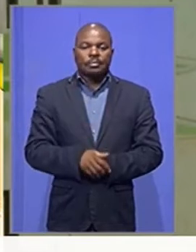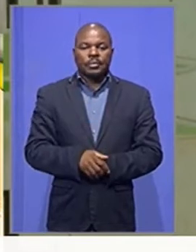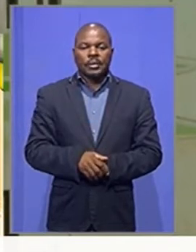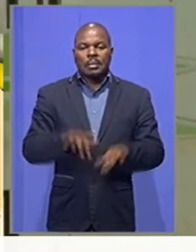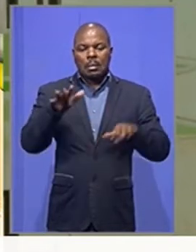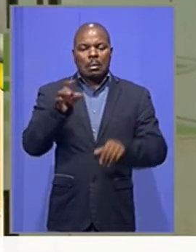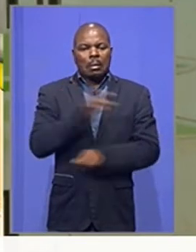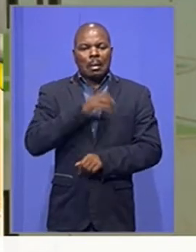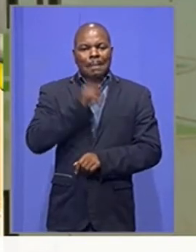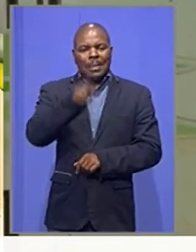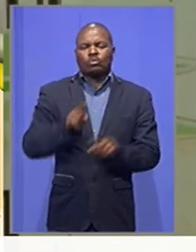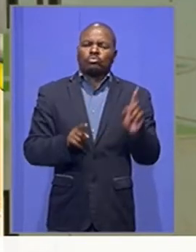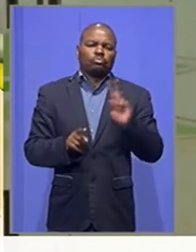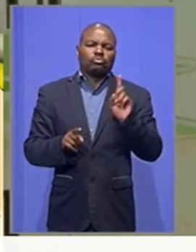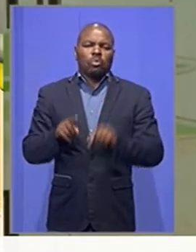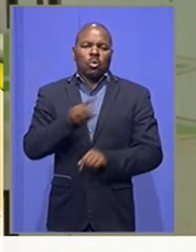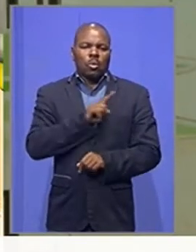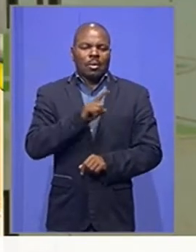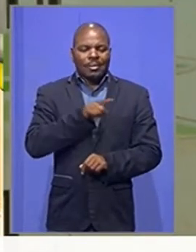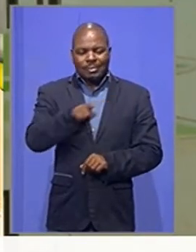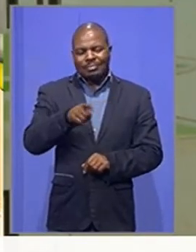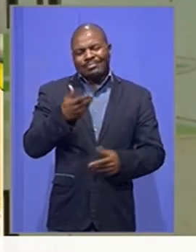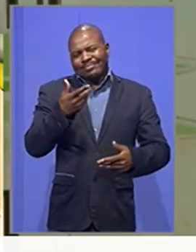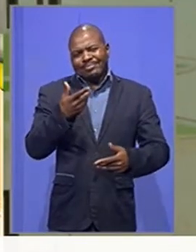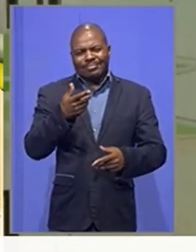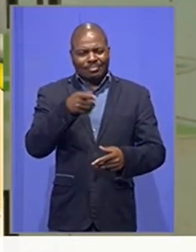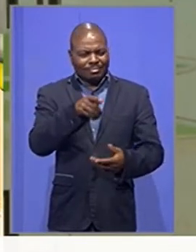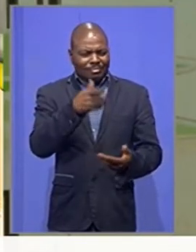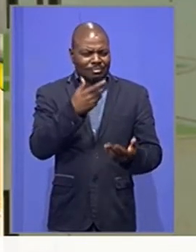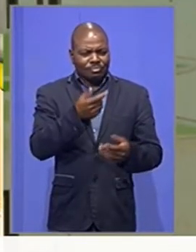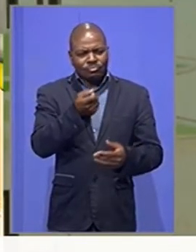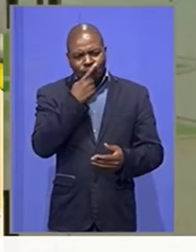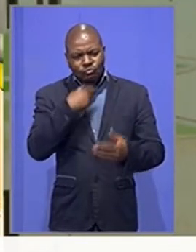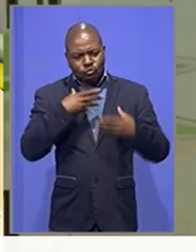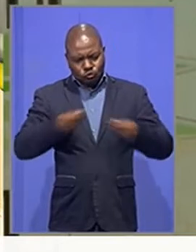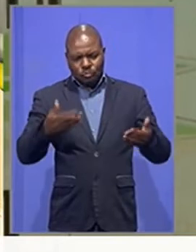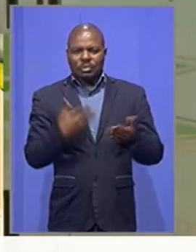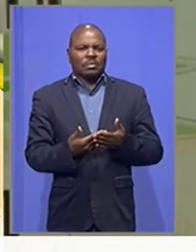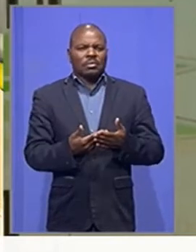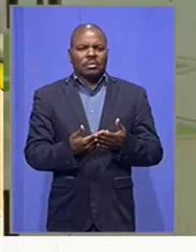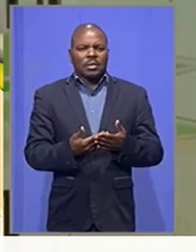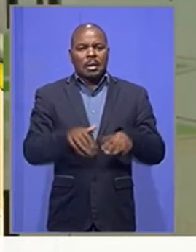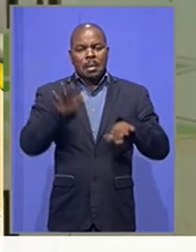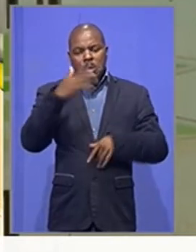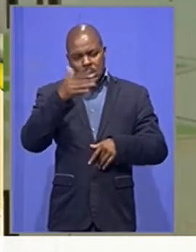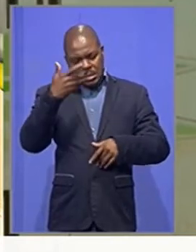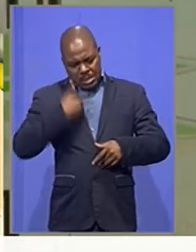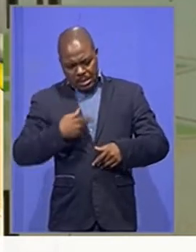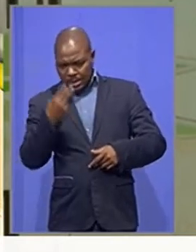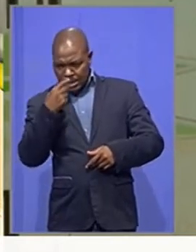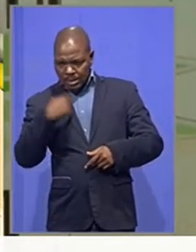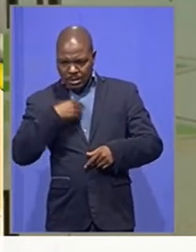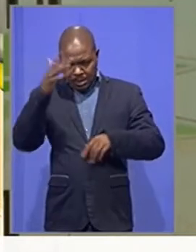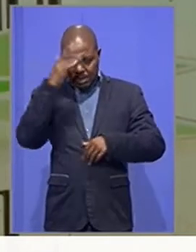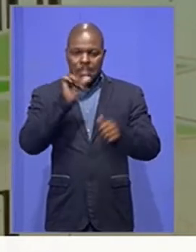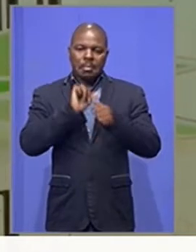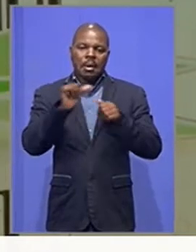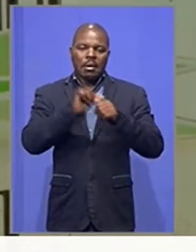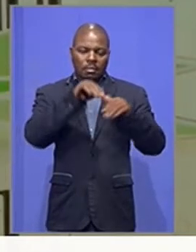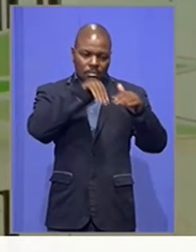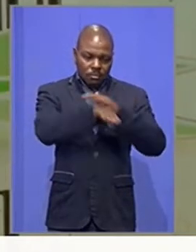for panic. You know, typhoid fever is curable. People with symptoms must simply go to their